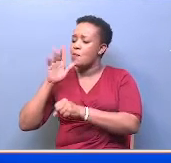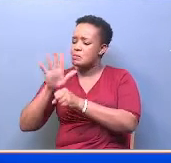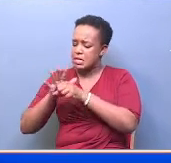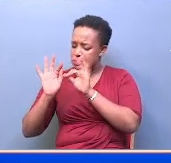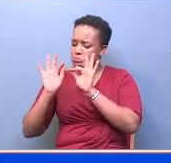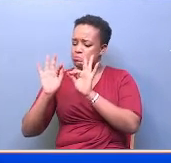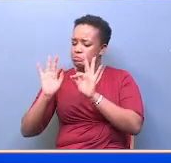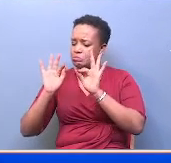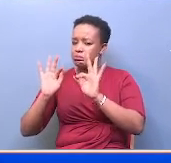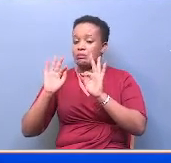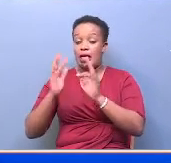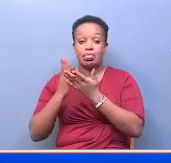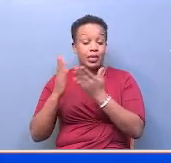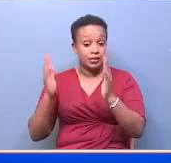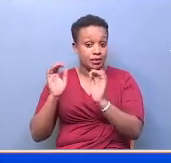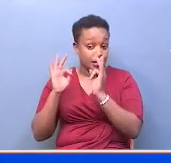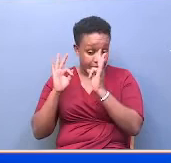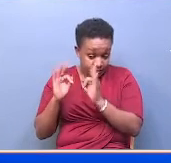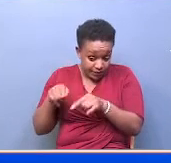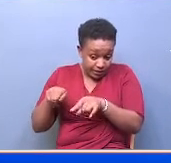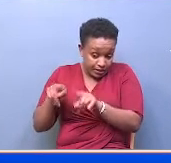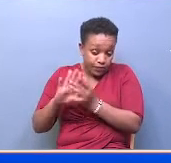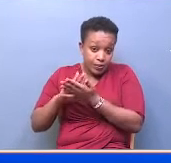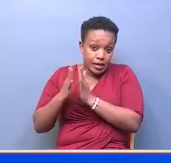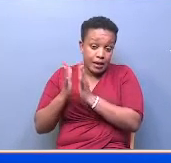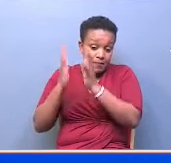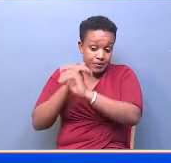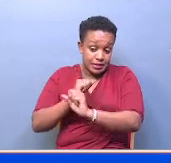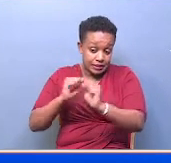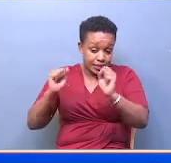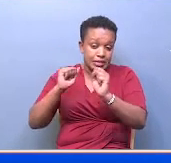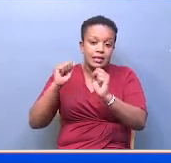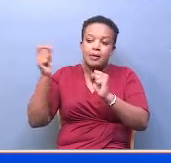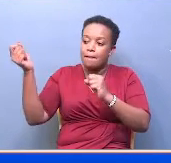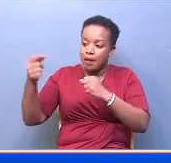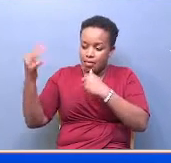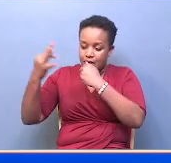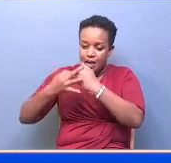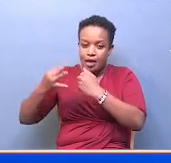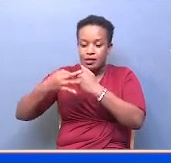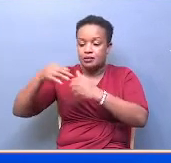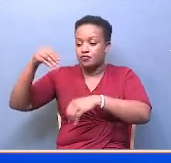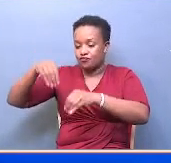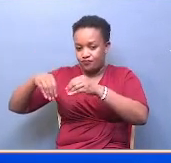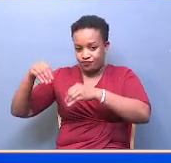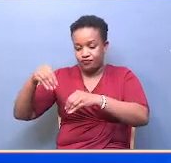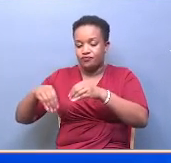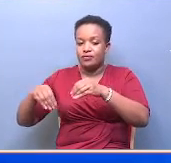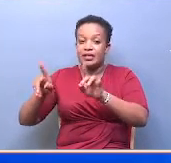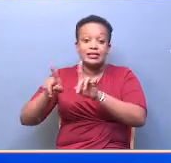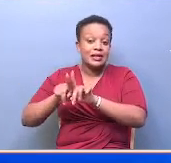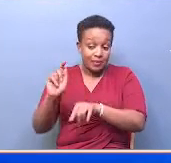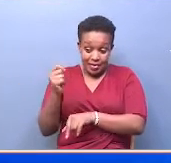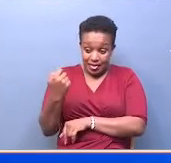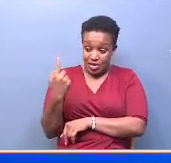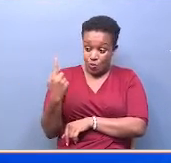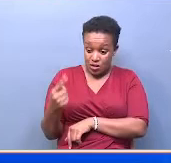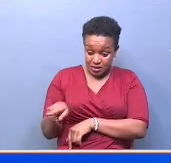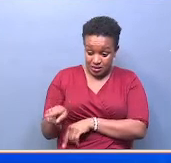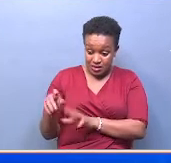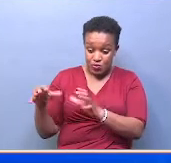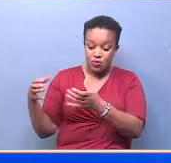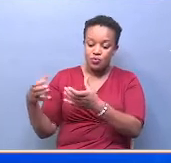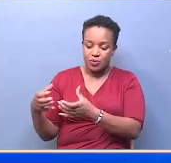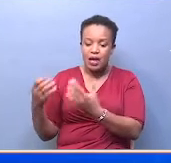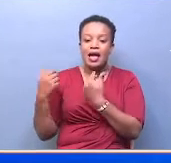area residents if elected president in the August polls. And as Mike Kagongo now reports, the Kenya Kwanza Alliance had staged